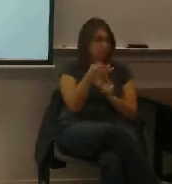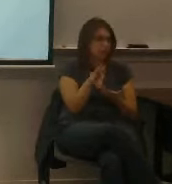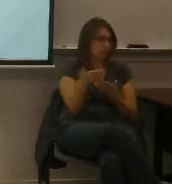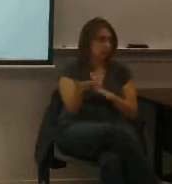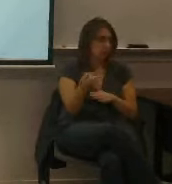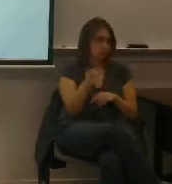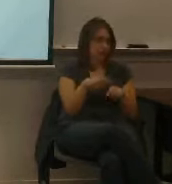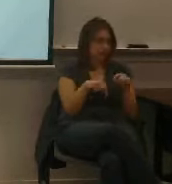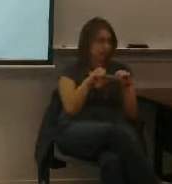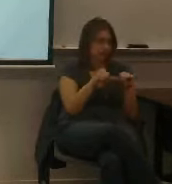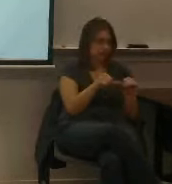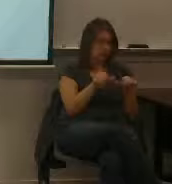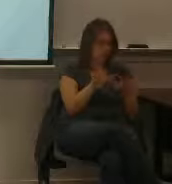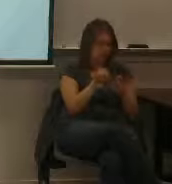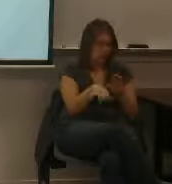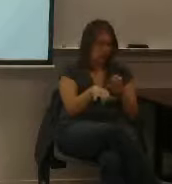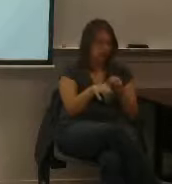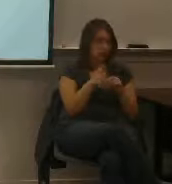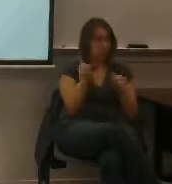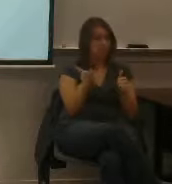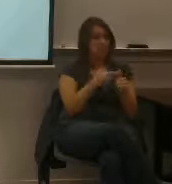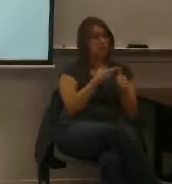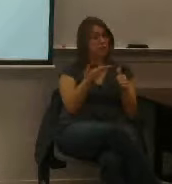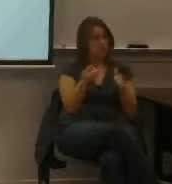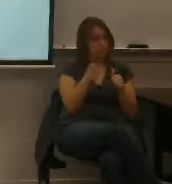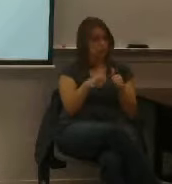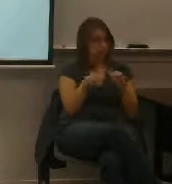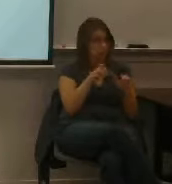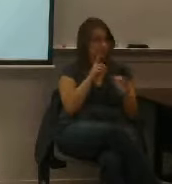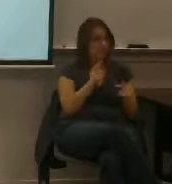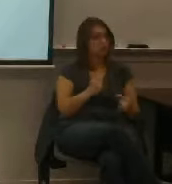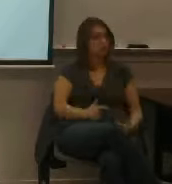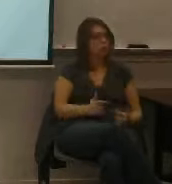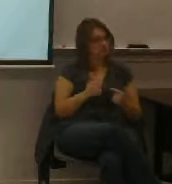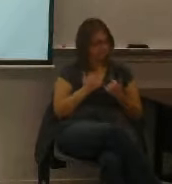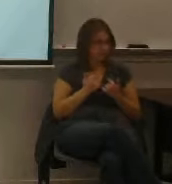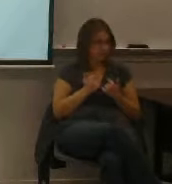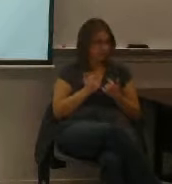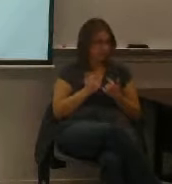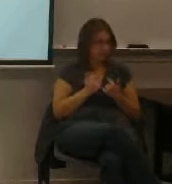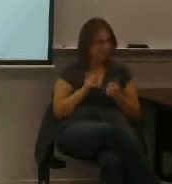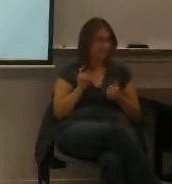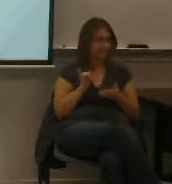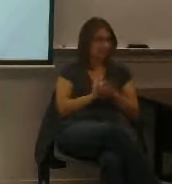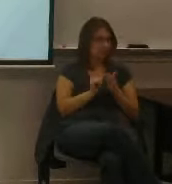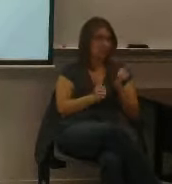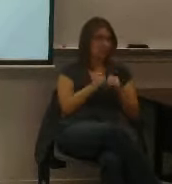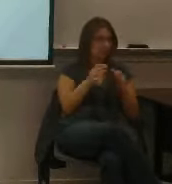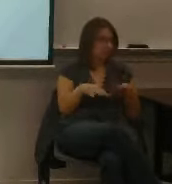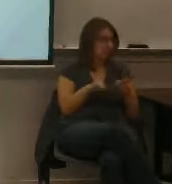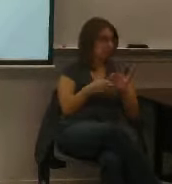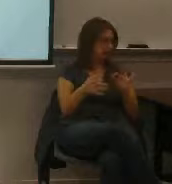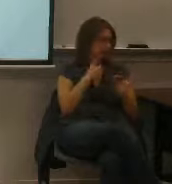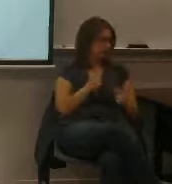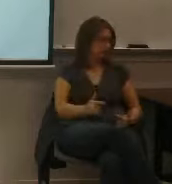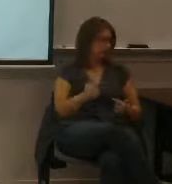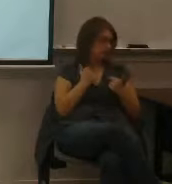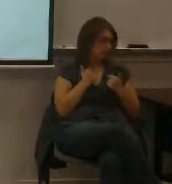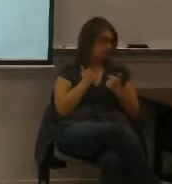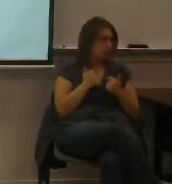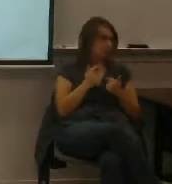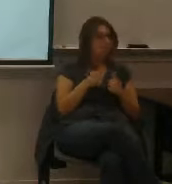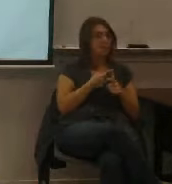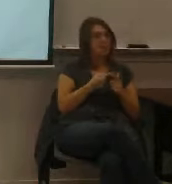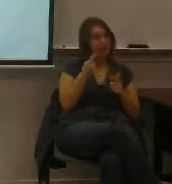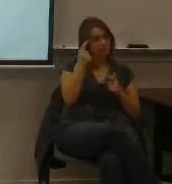can't continue to do that. The first thing you got to do is survive as an organism. And then we can